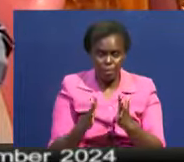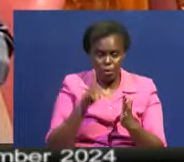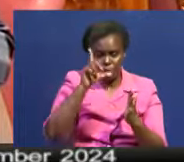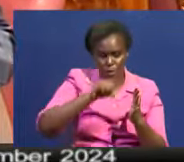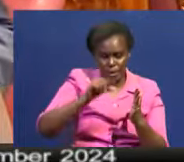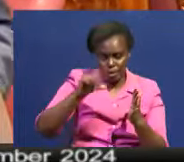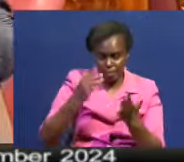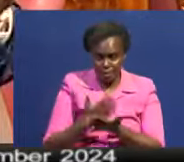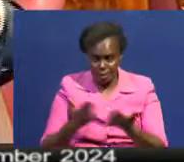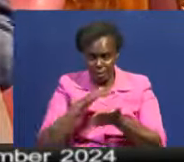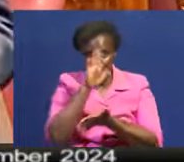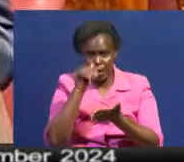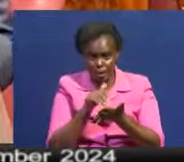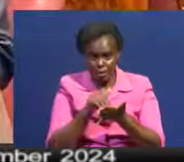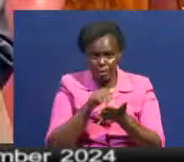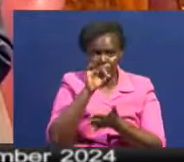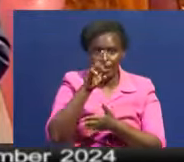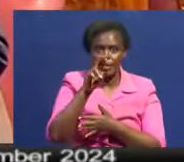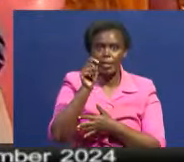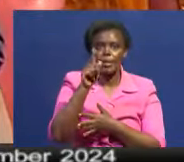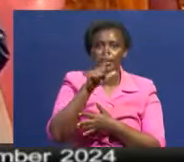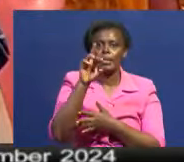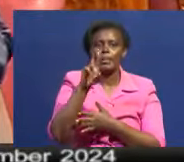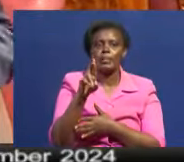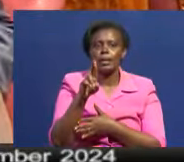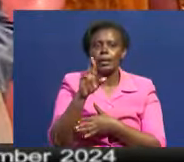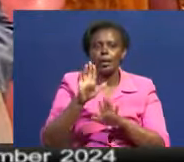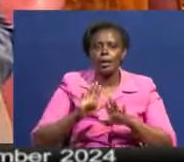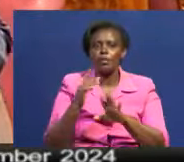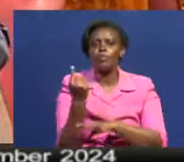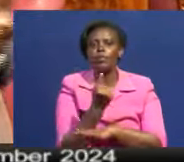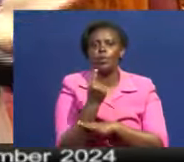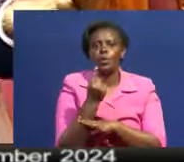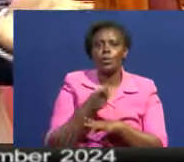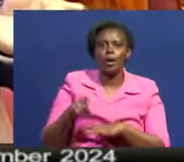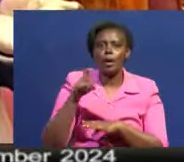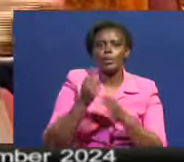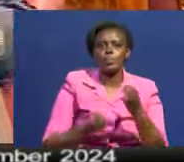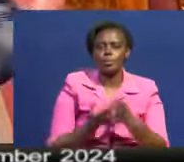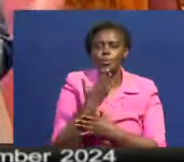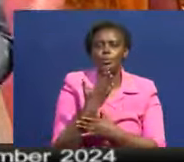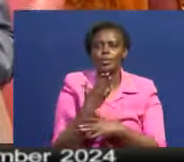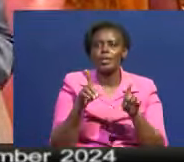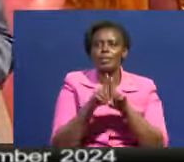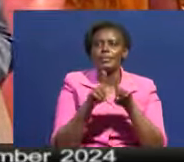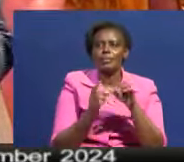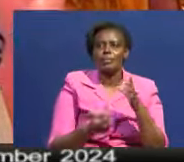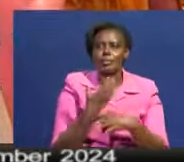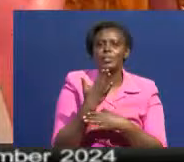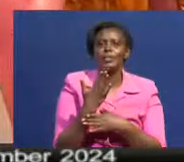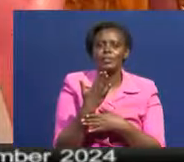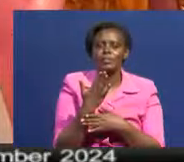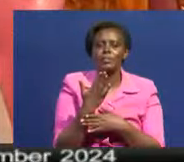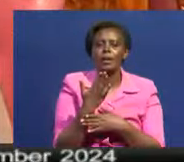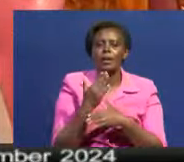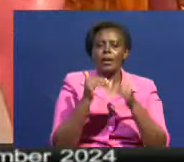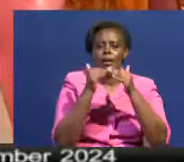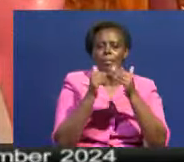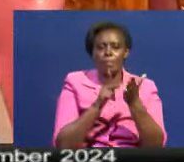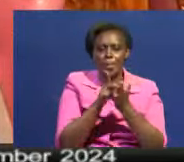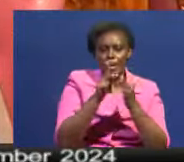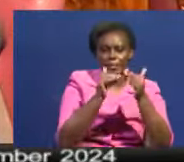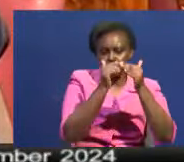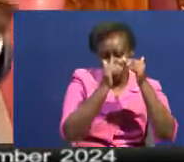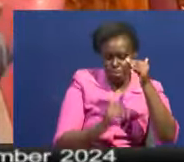affordable inputs, including subsidized fertilizer, leading not only to increased production but also productivity and lowering the